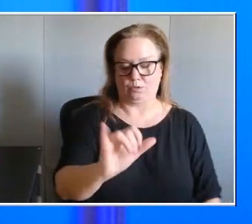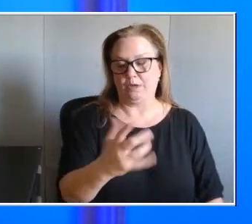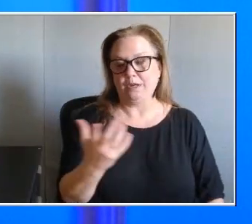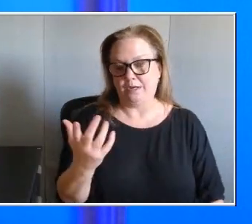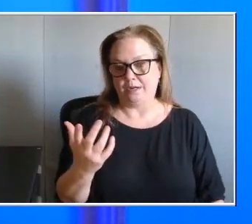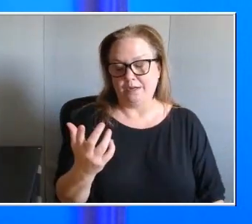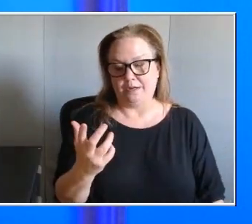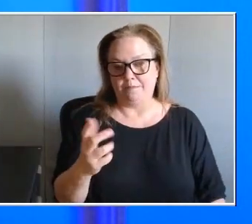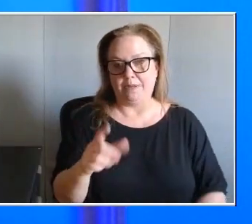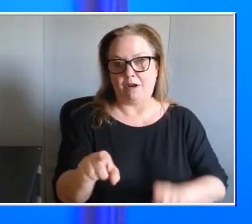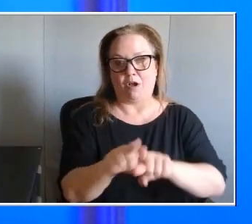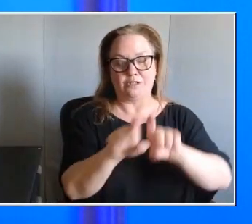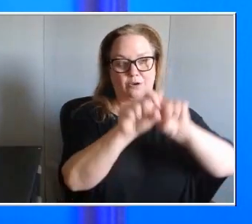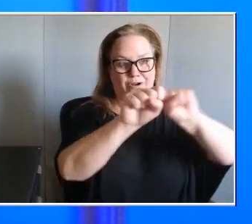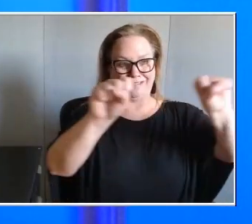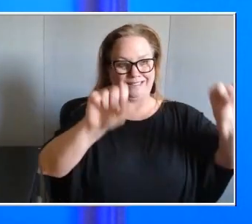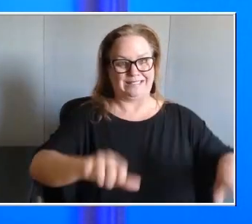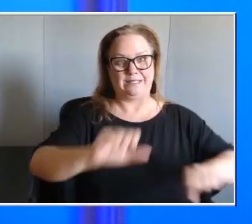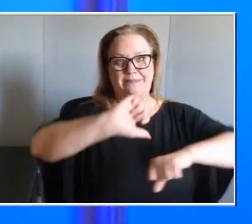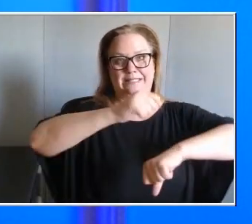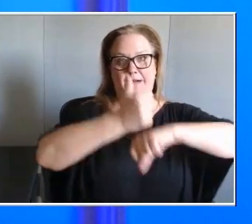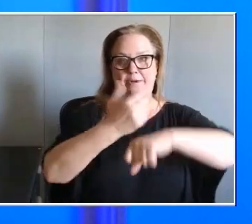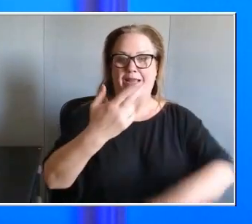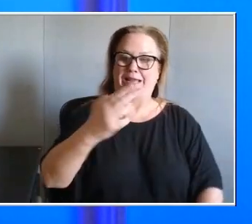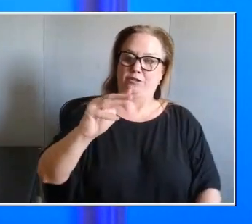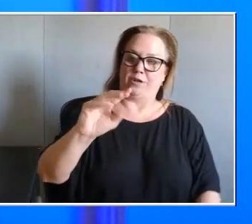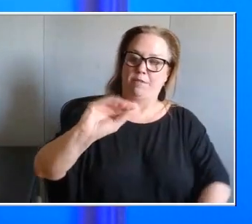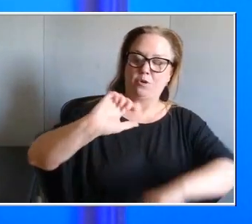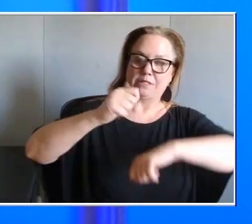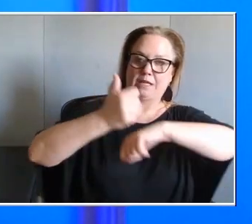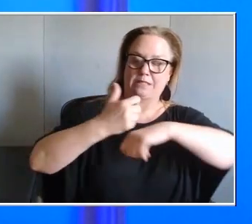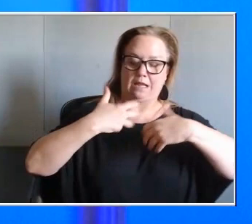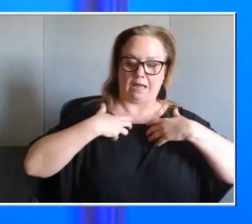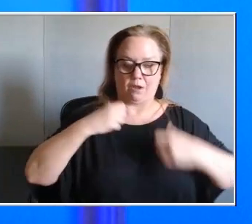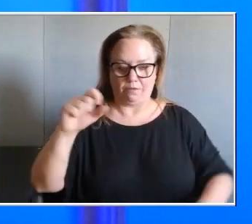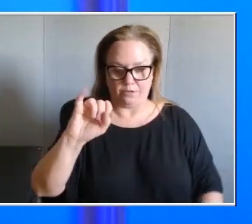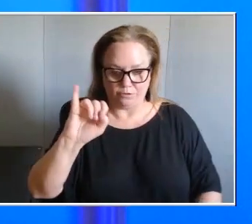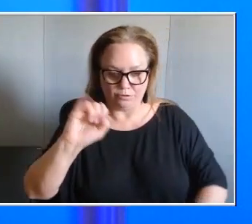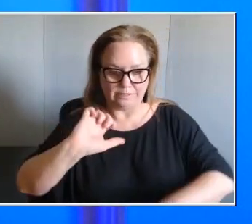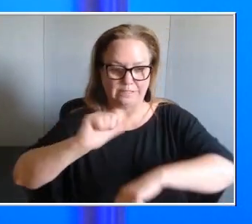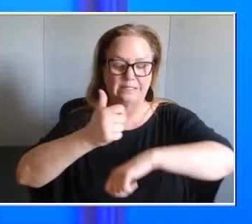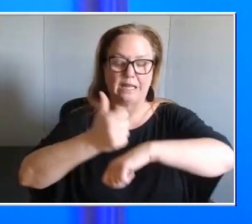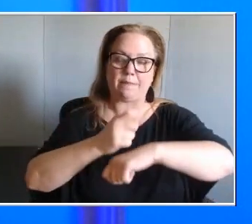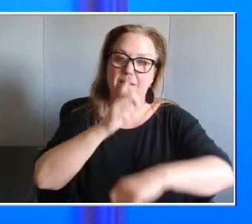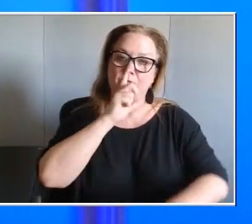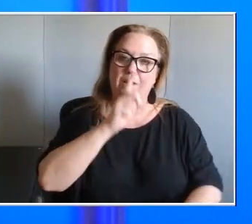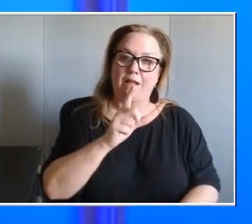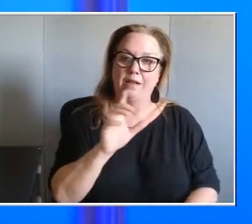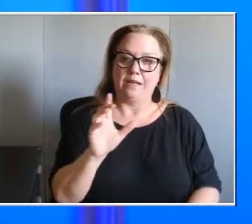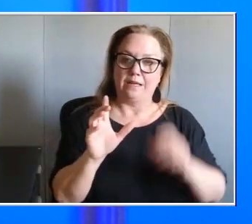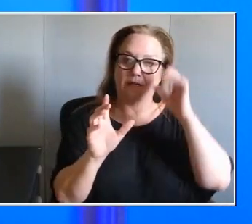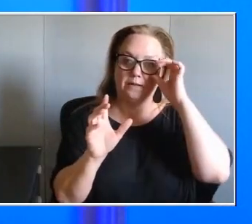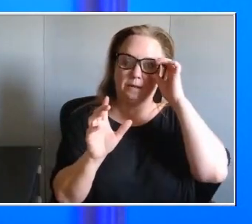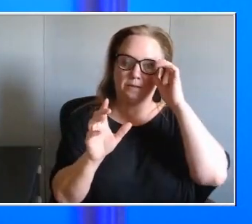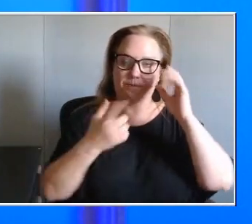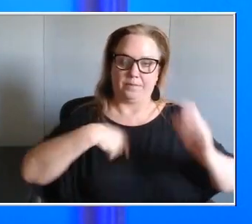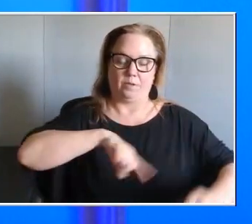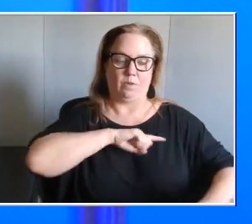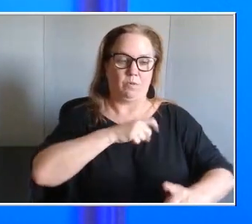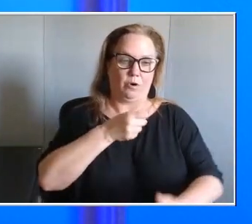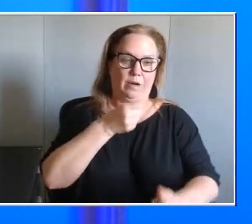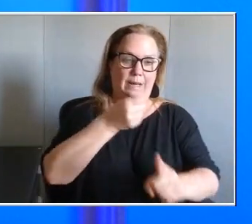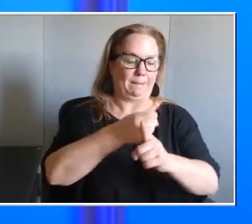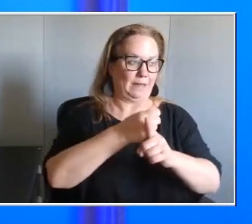of how our systems work, our HMOs, how health insurance works. And so the reality of that is that when we are impacted by